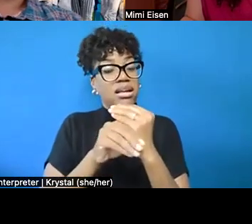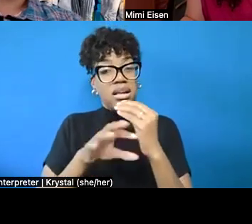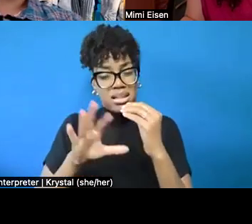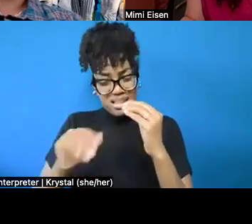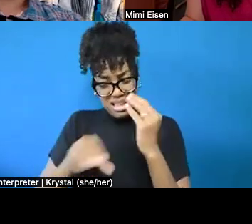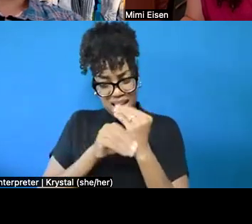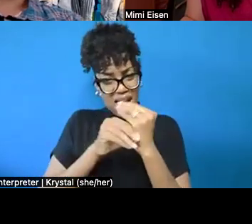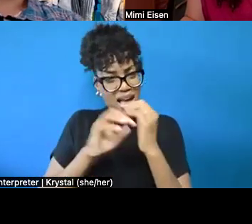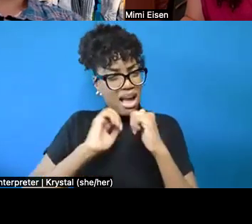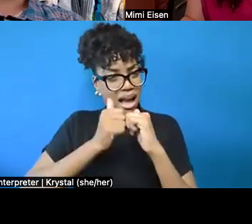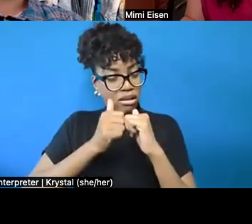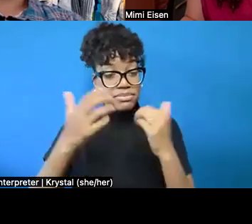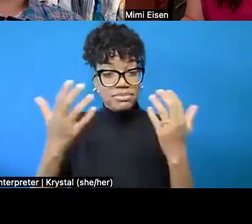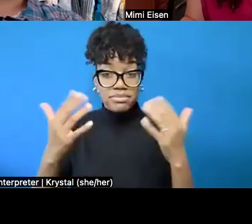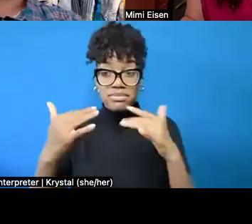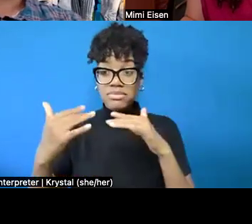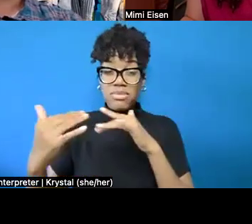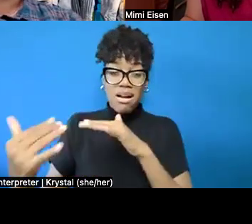suffrage movement, the